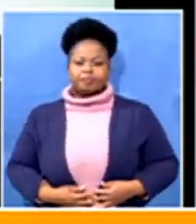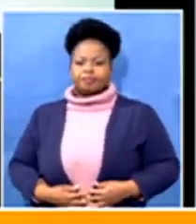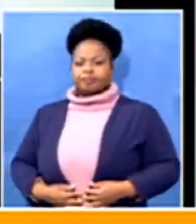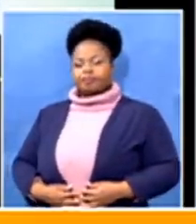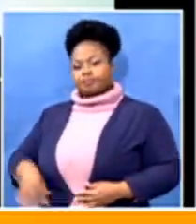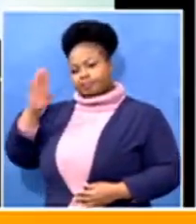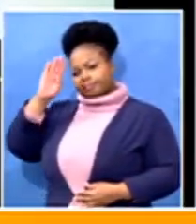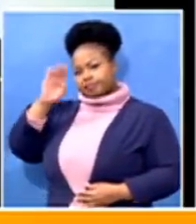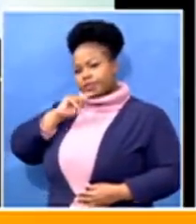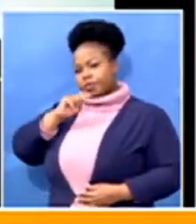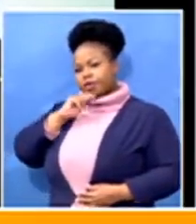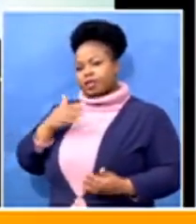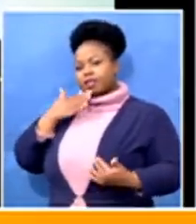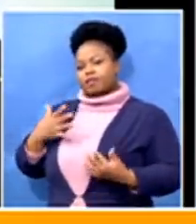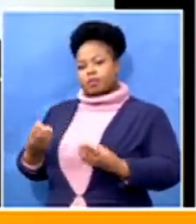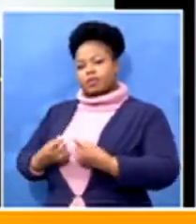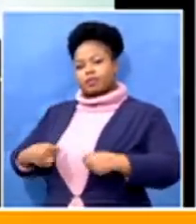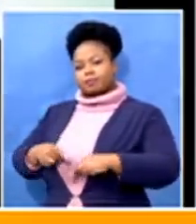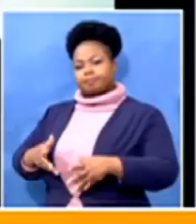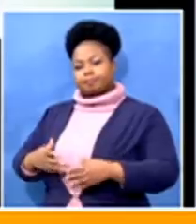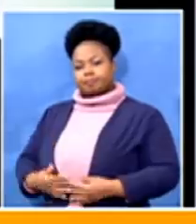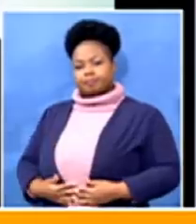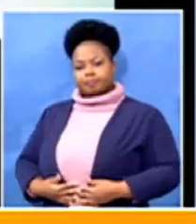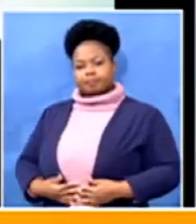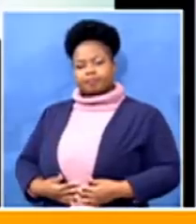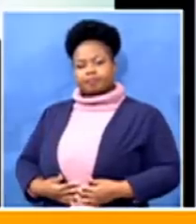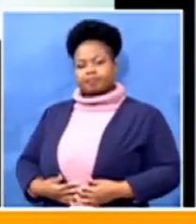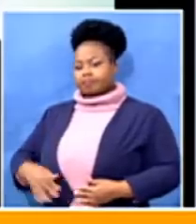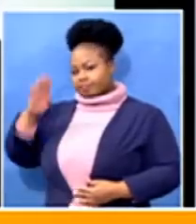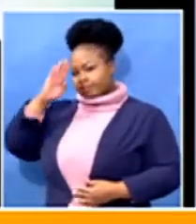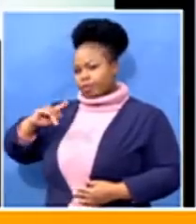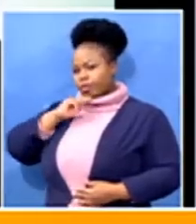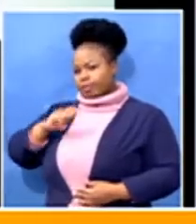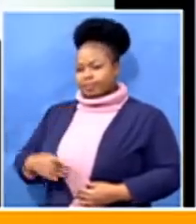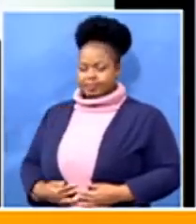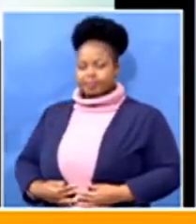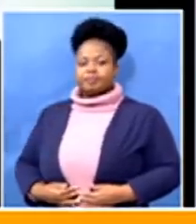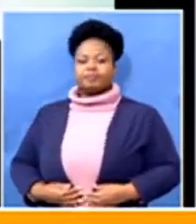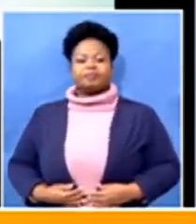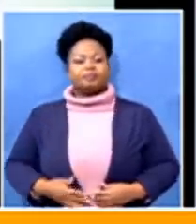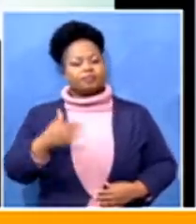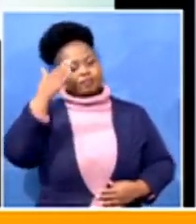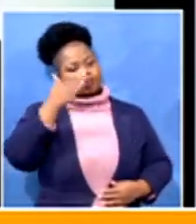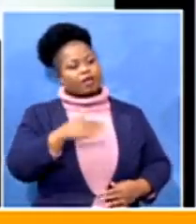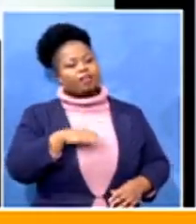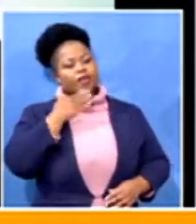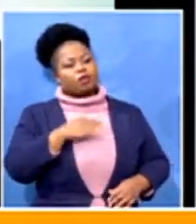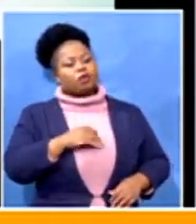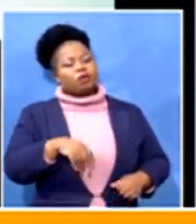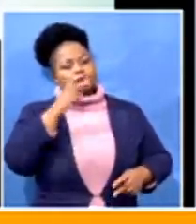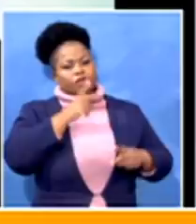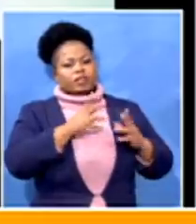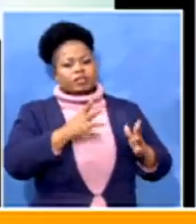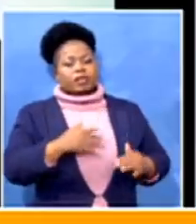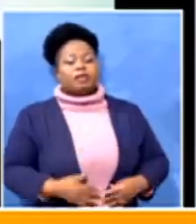Good morning. Thanks for having us. Cassey, good morning. Thank you for having us. Thank you, Professor. Cassey, I'm going to start with you. Talk to us